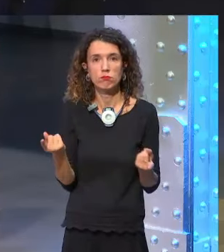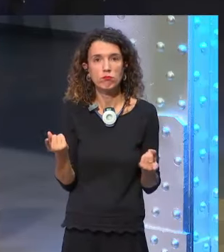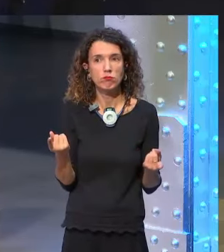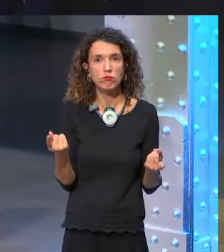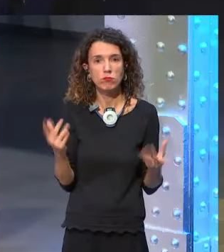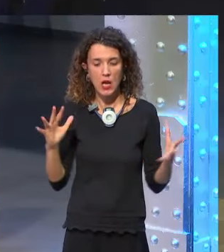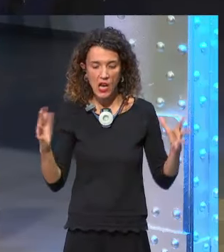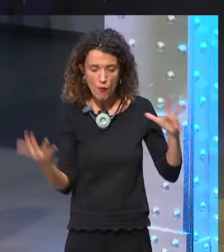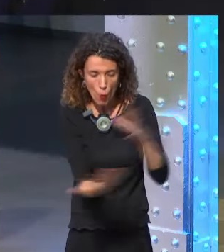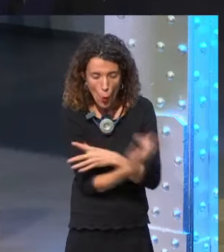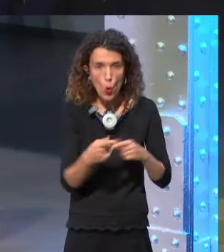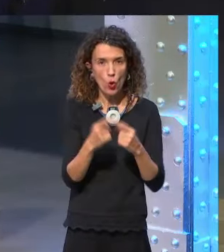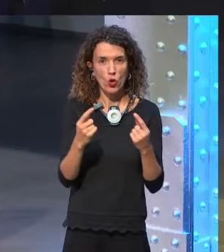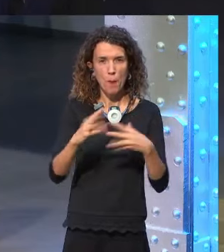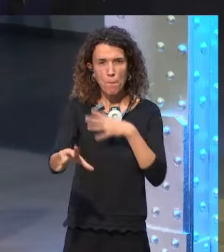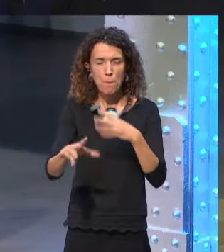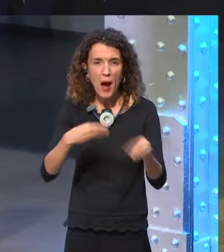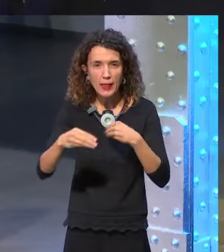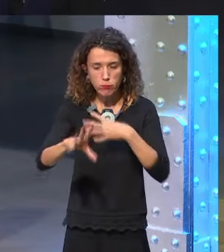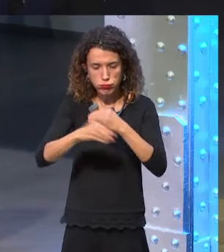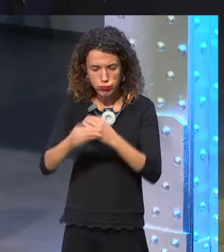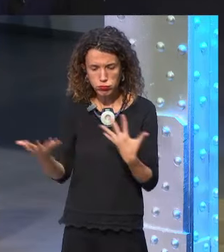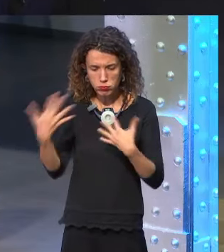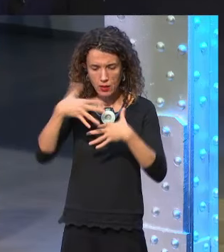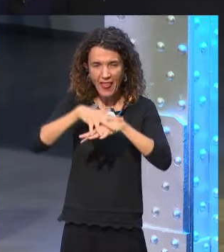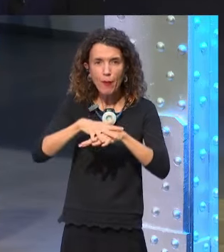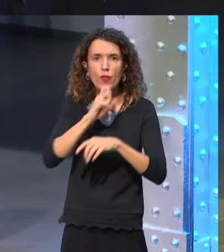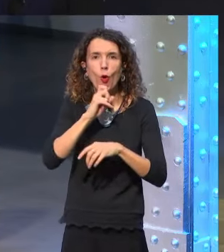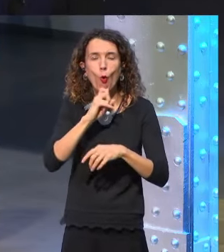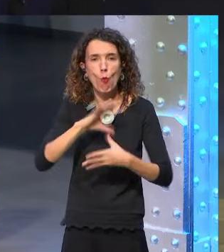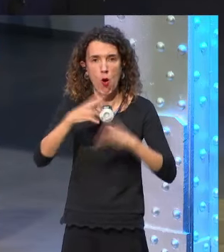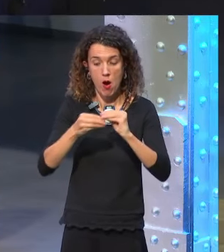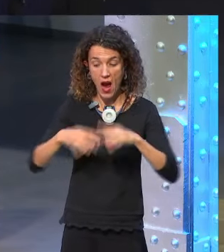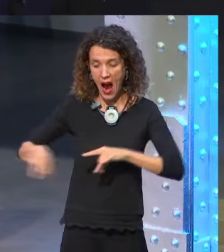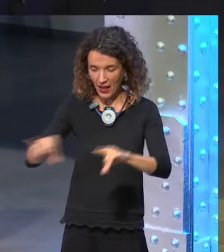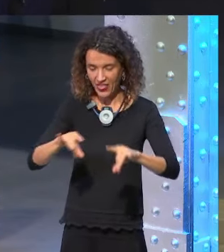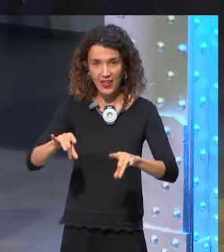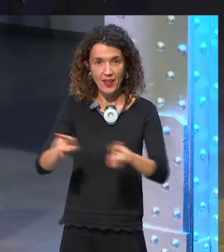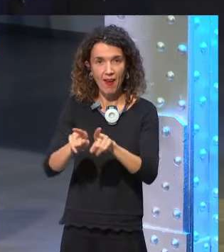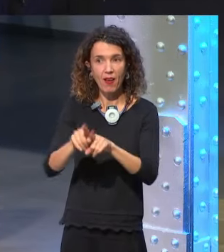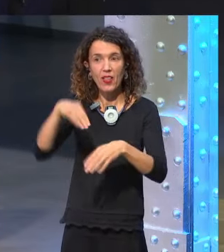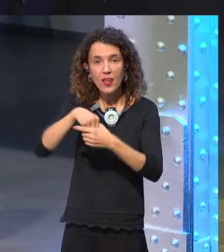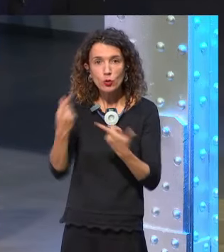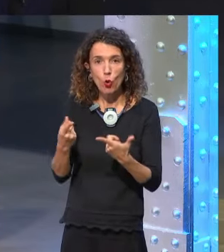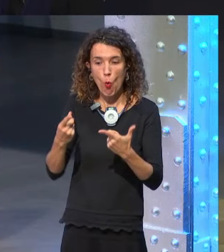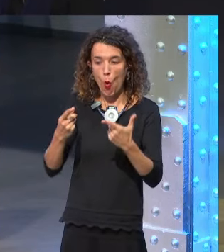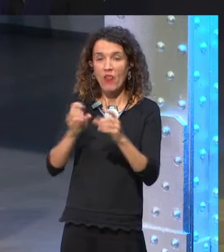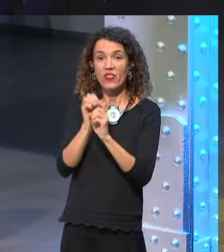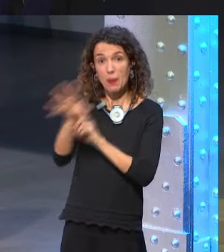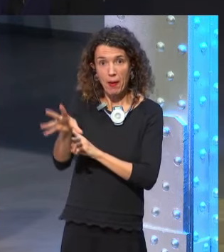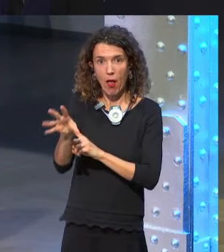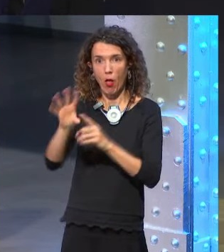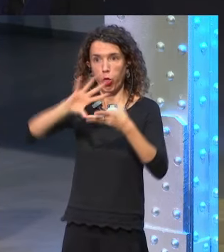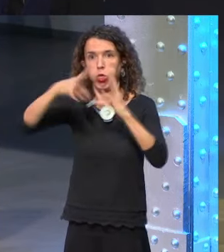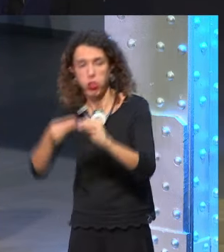aggregate when you put them together, or in the case of clay, how they aggregate when you shoot. And then you need to observe what happens when